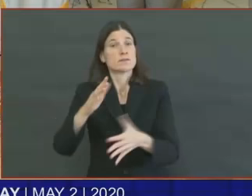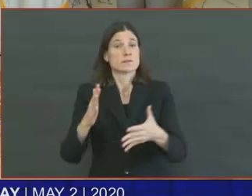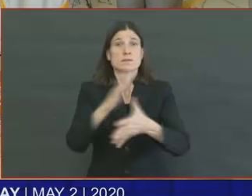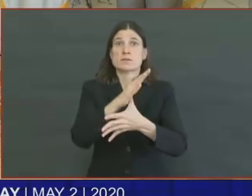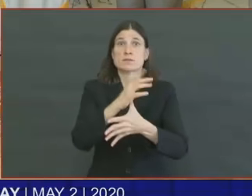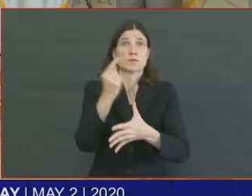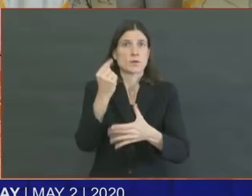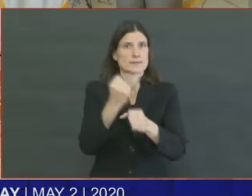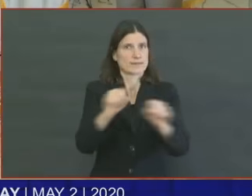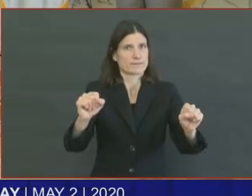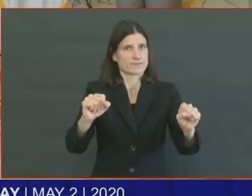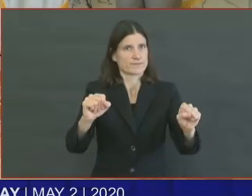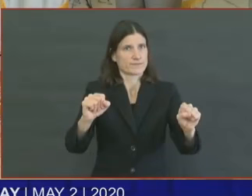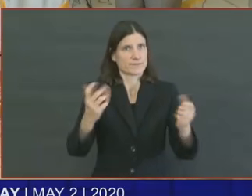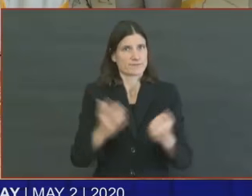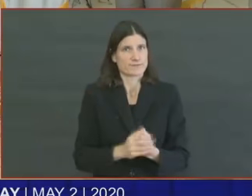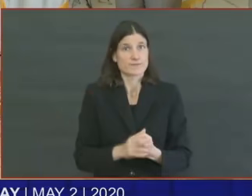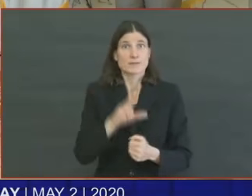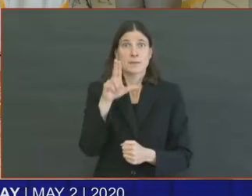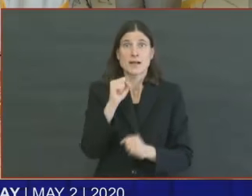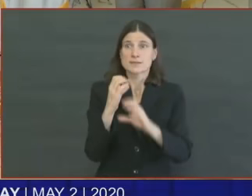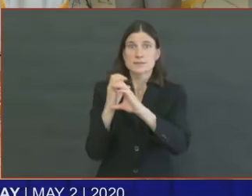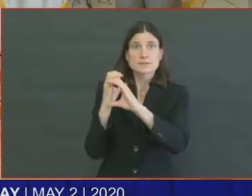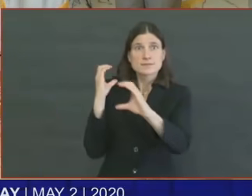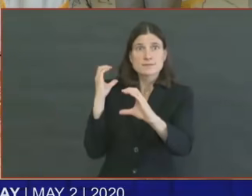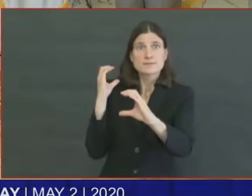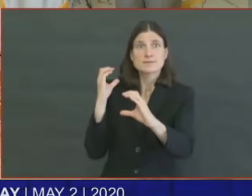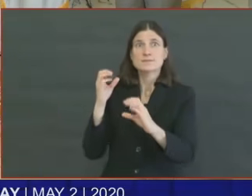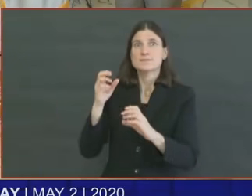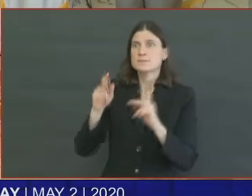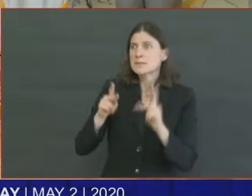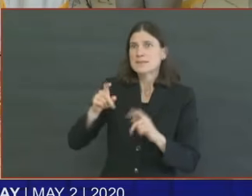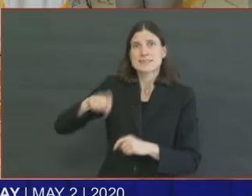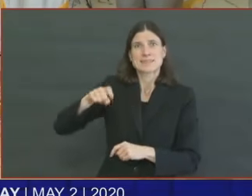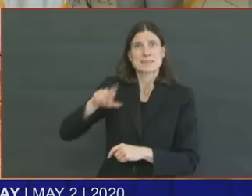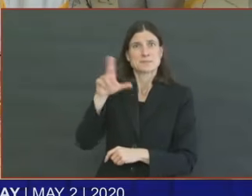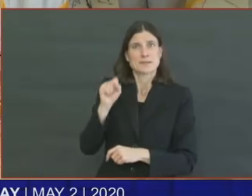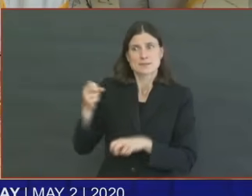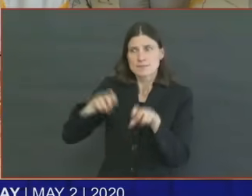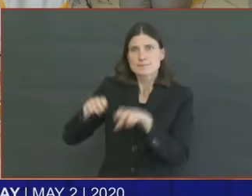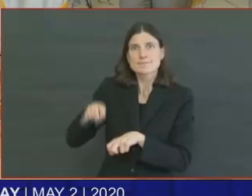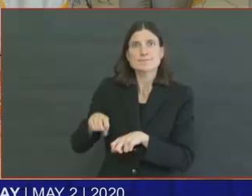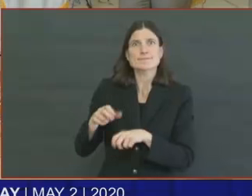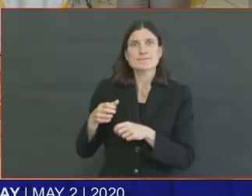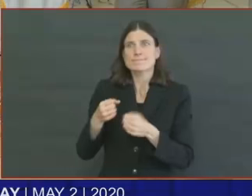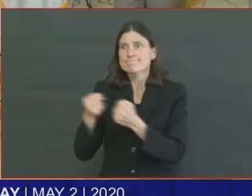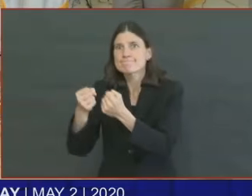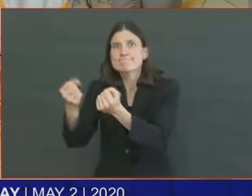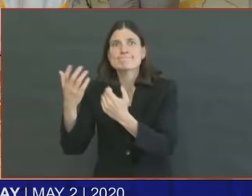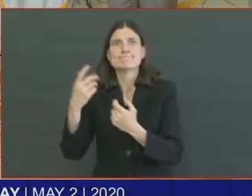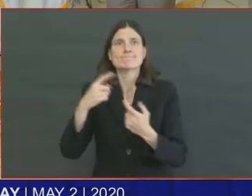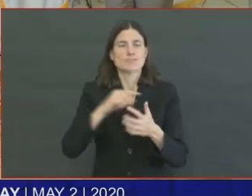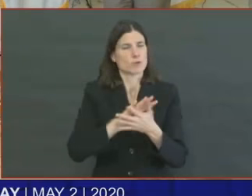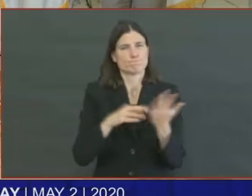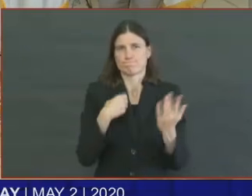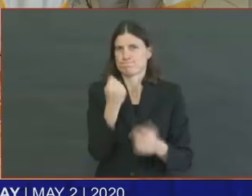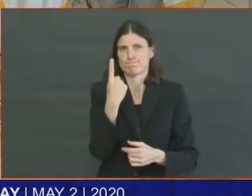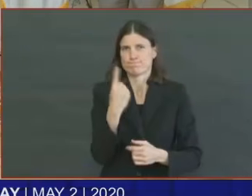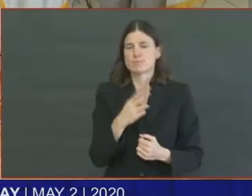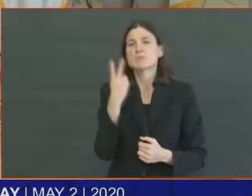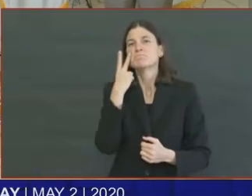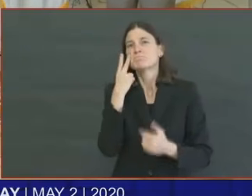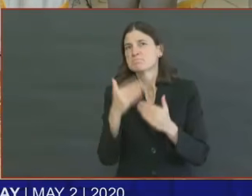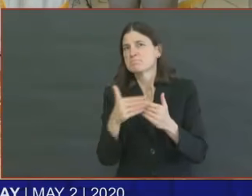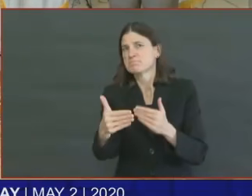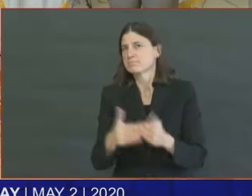buses, people need to rely on these services, and so we're going to make sure they can. From ABC 6 News, Nick